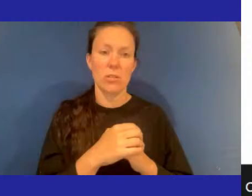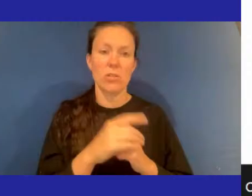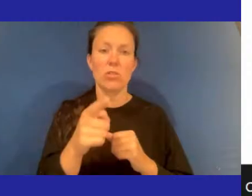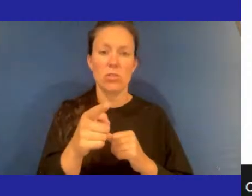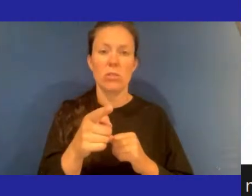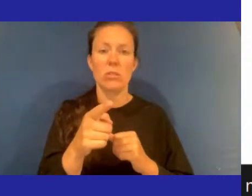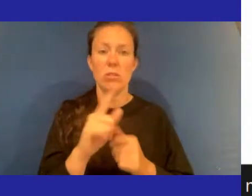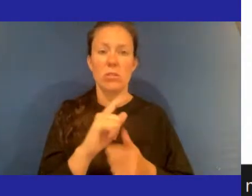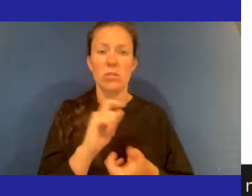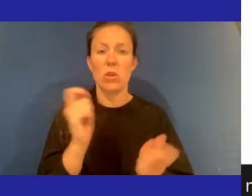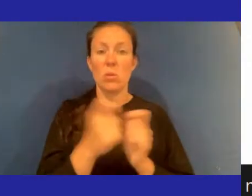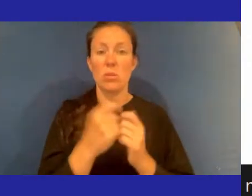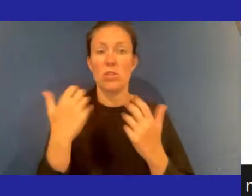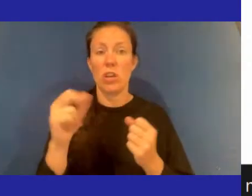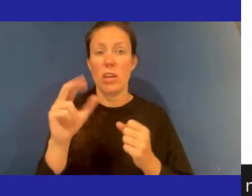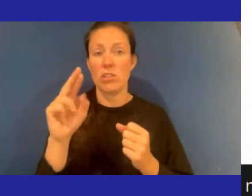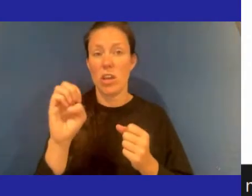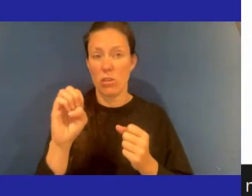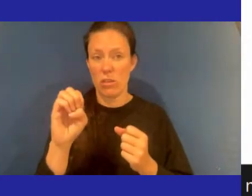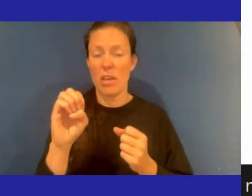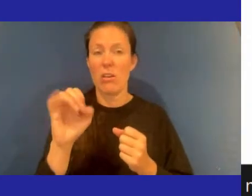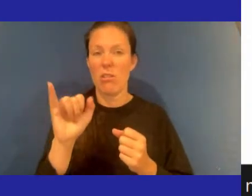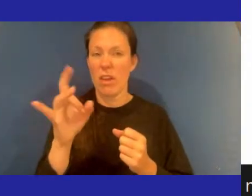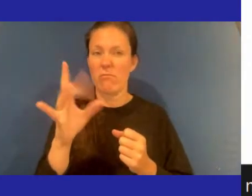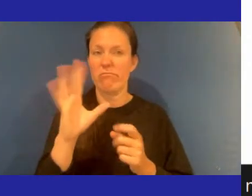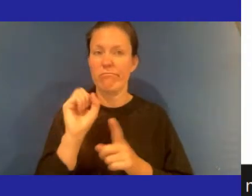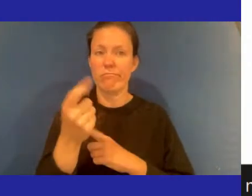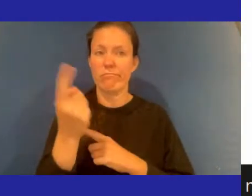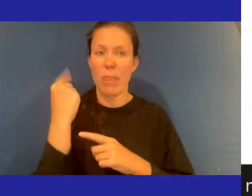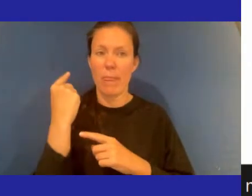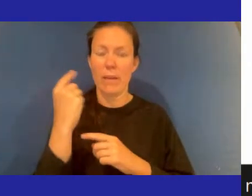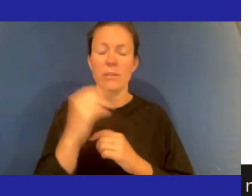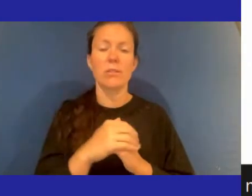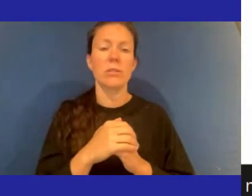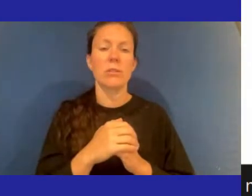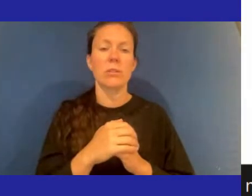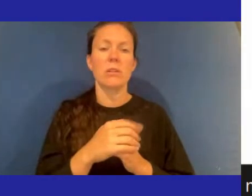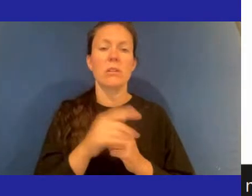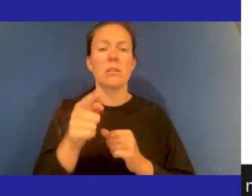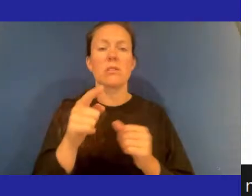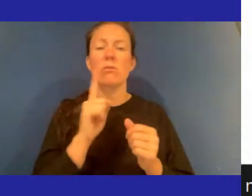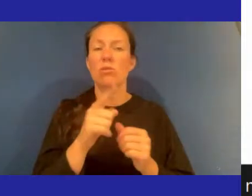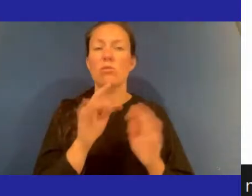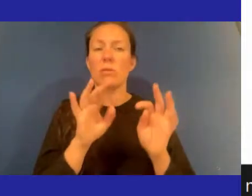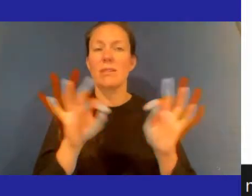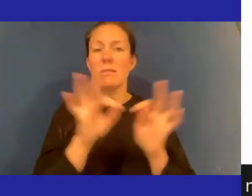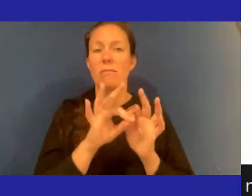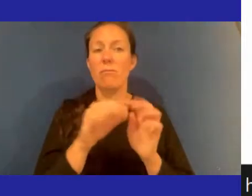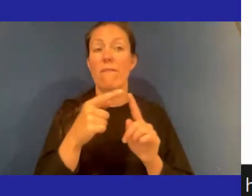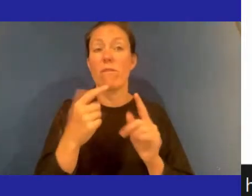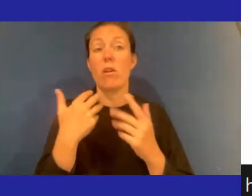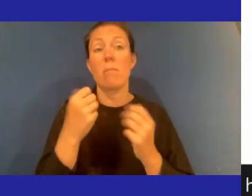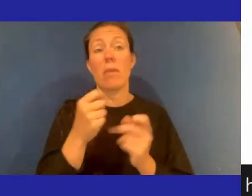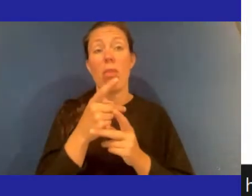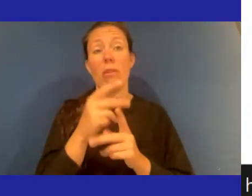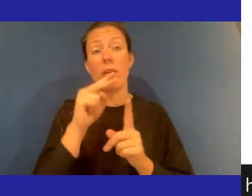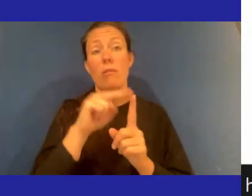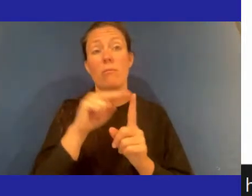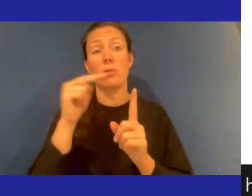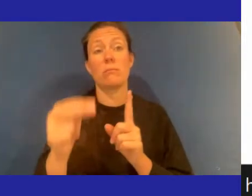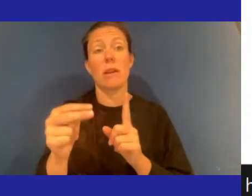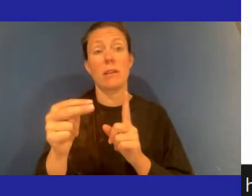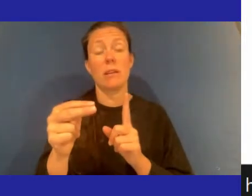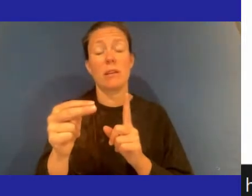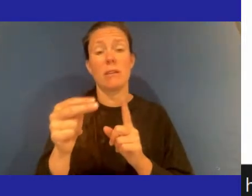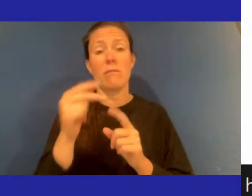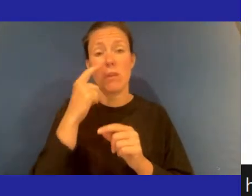last year. So because of that, it's very important from a healthcare perspective that we,